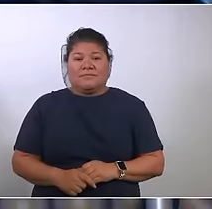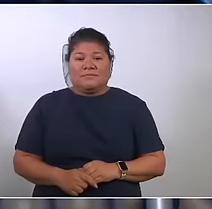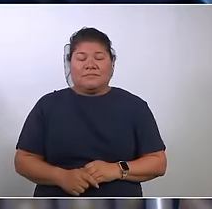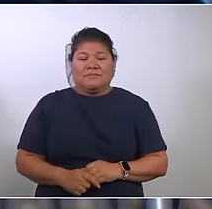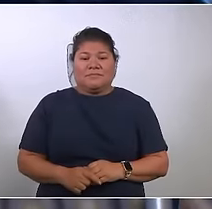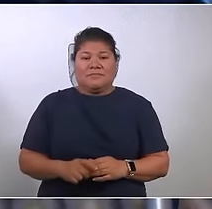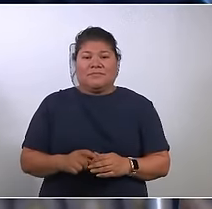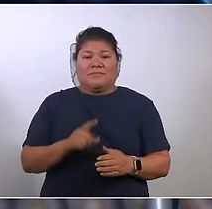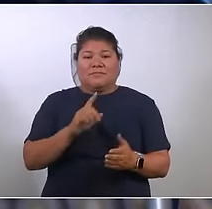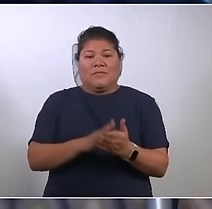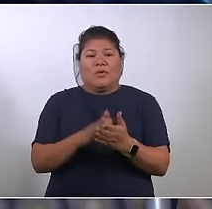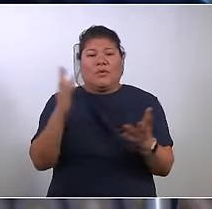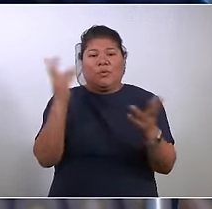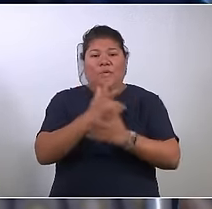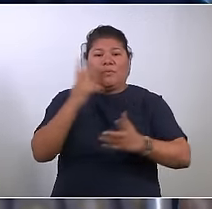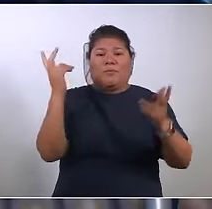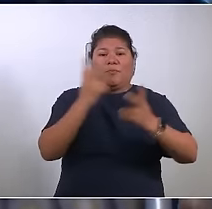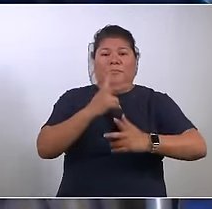Praise the Lord.